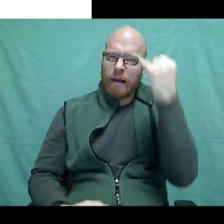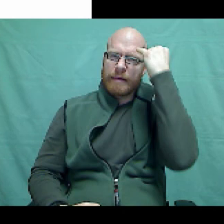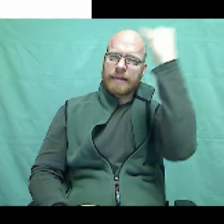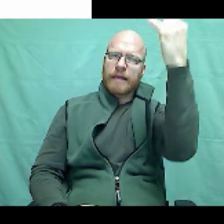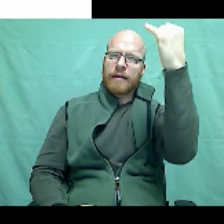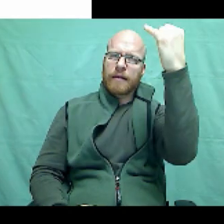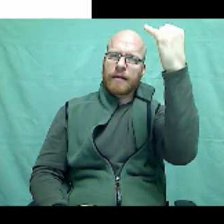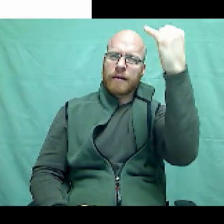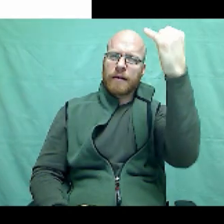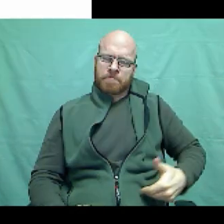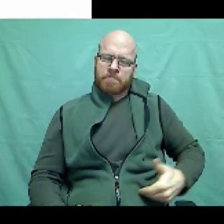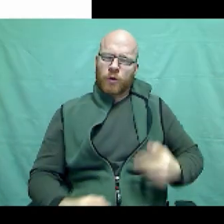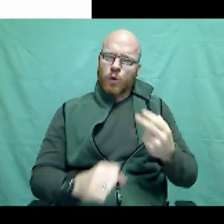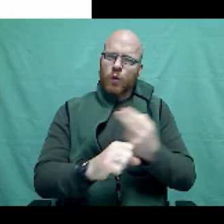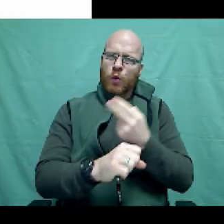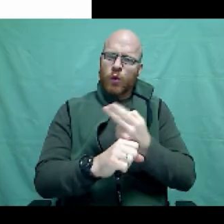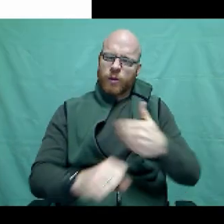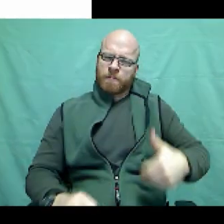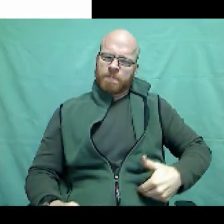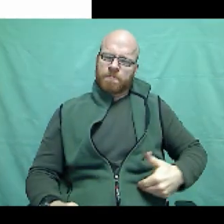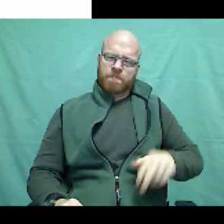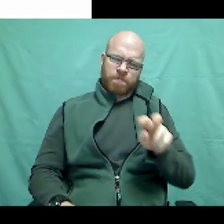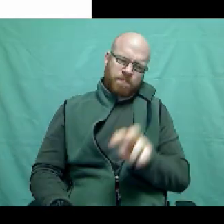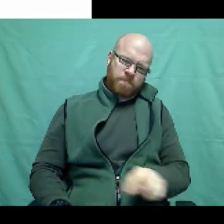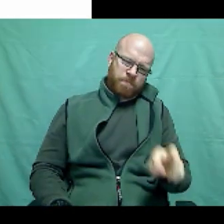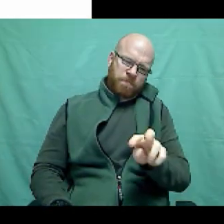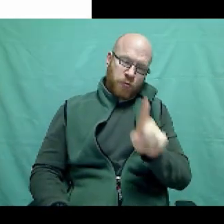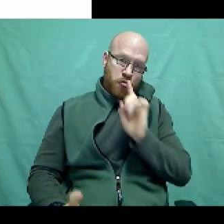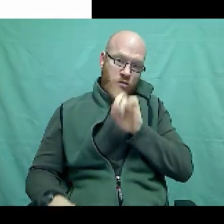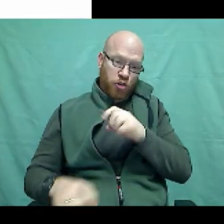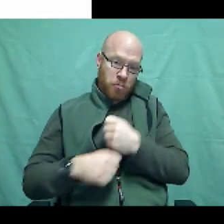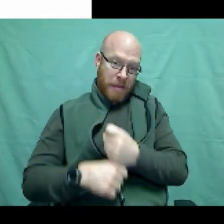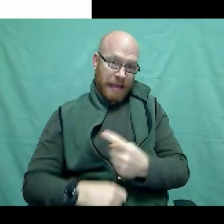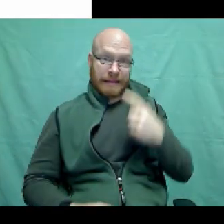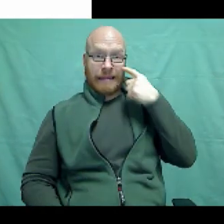traveling. So I want you to use your gut